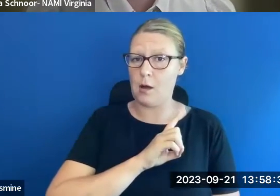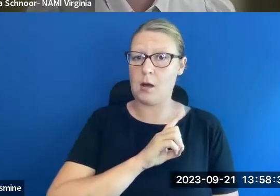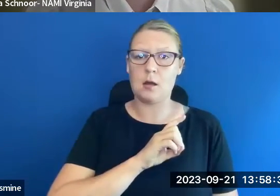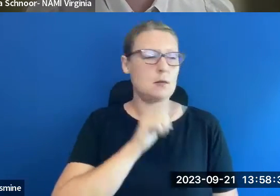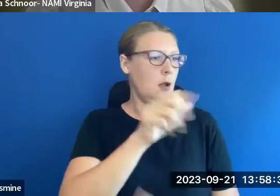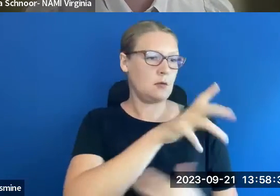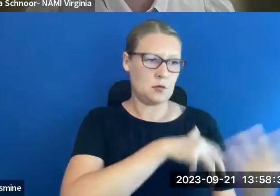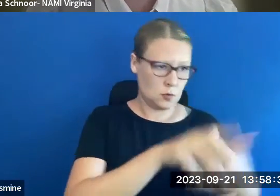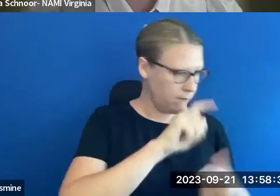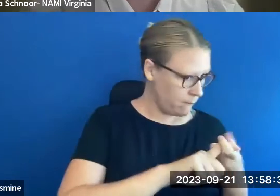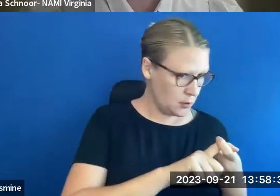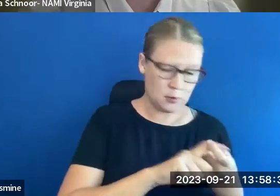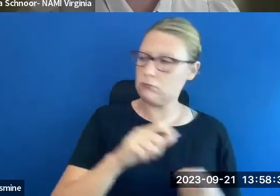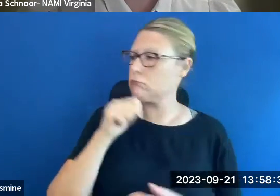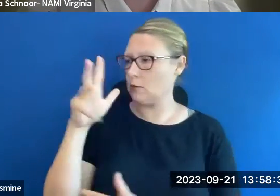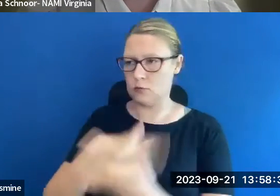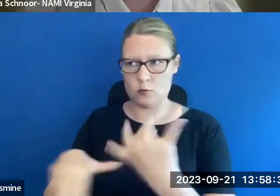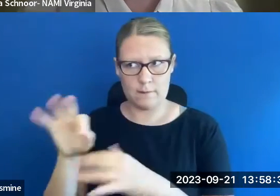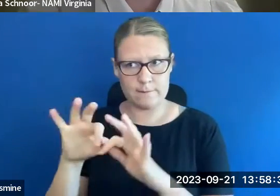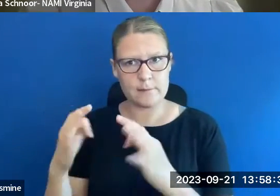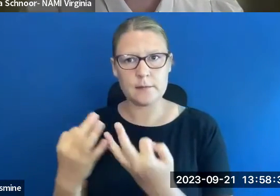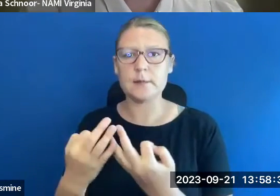bigger is going on.